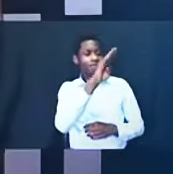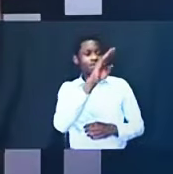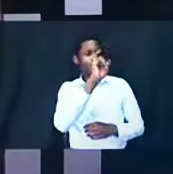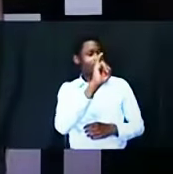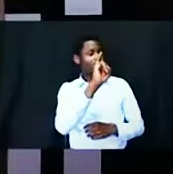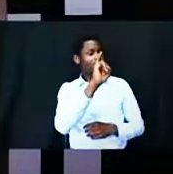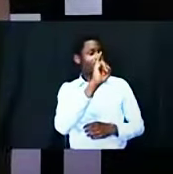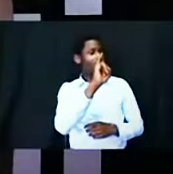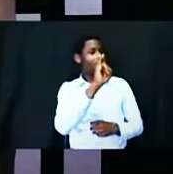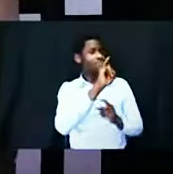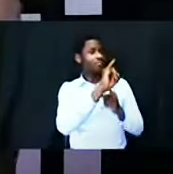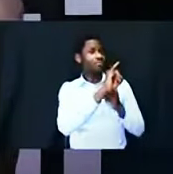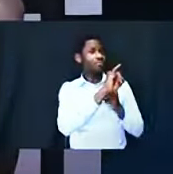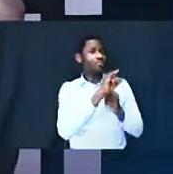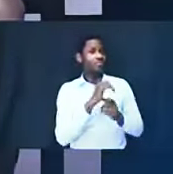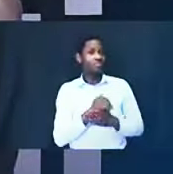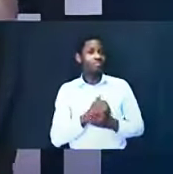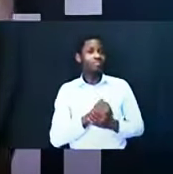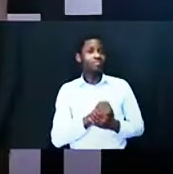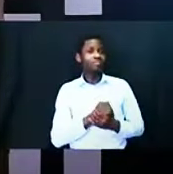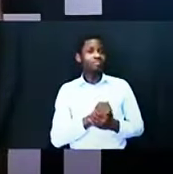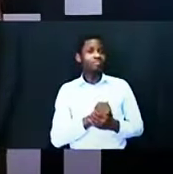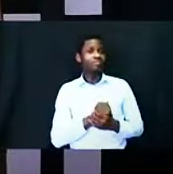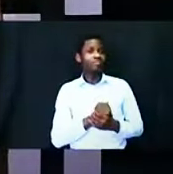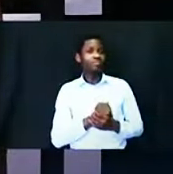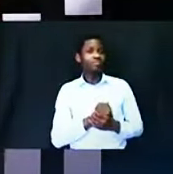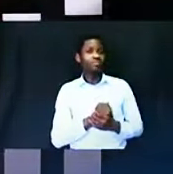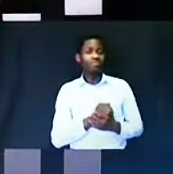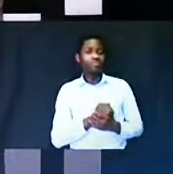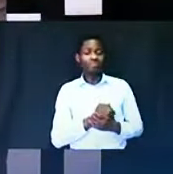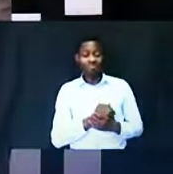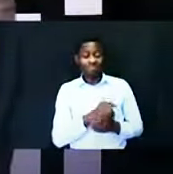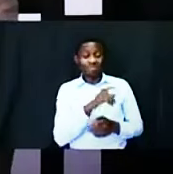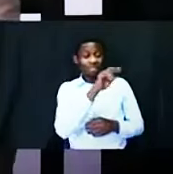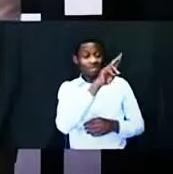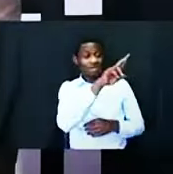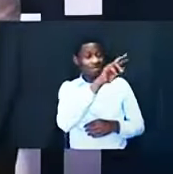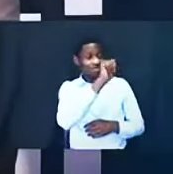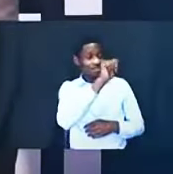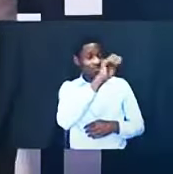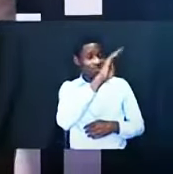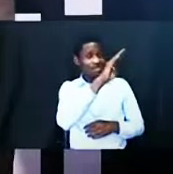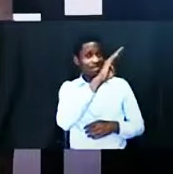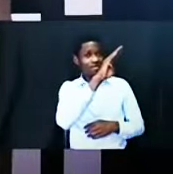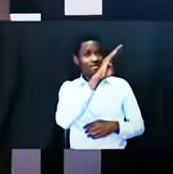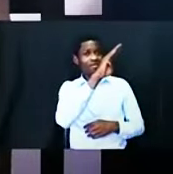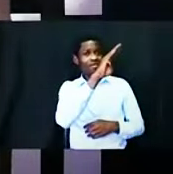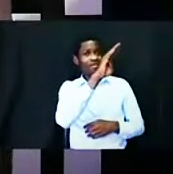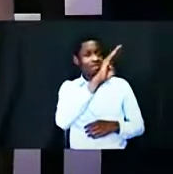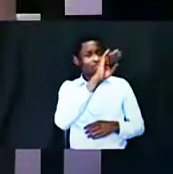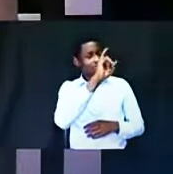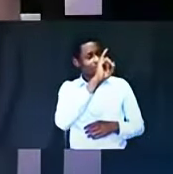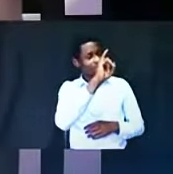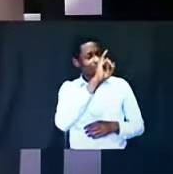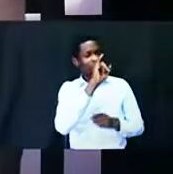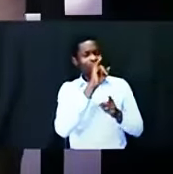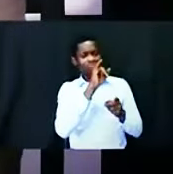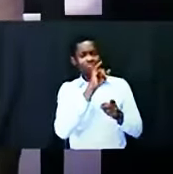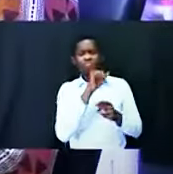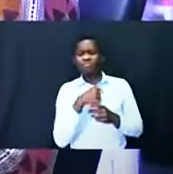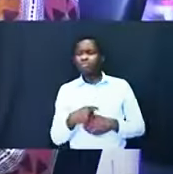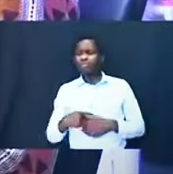this title they gave it to him. Nasa abodin what the man. We know that you are a teacher.